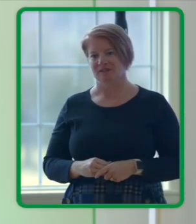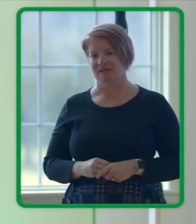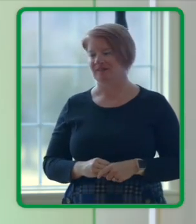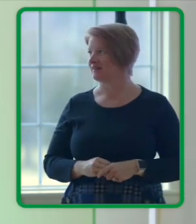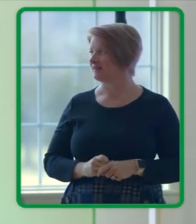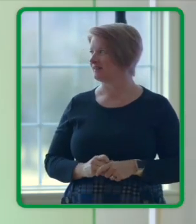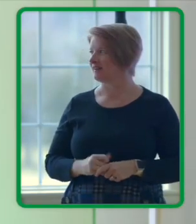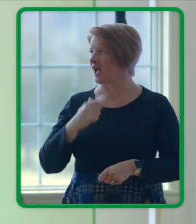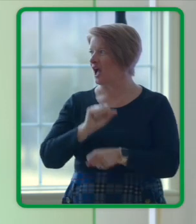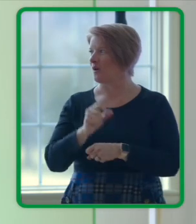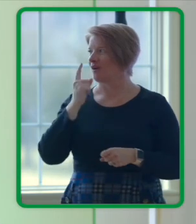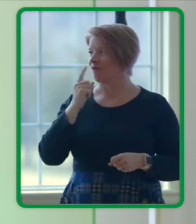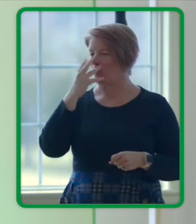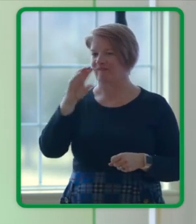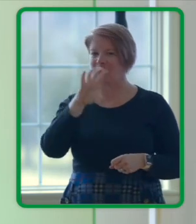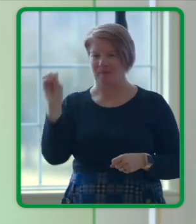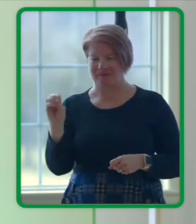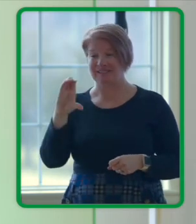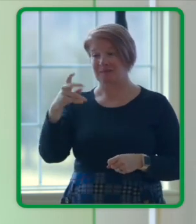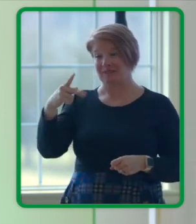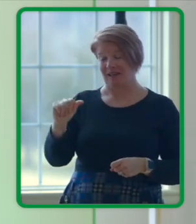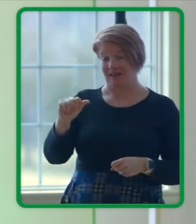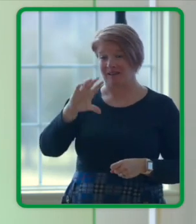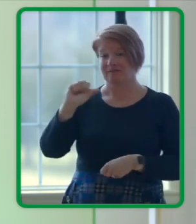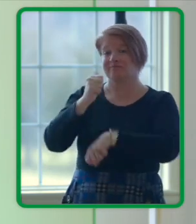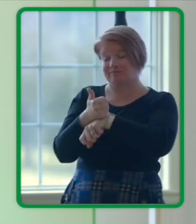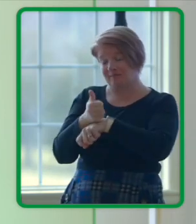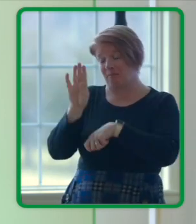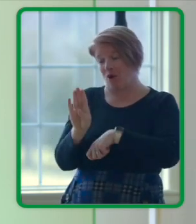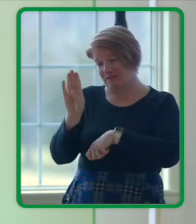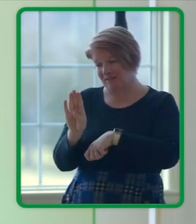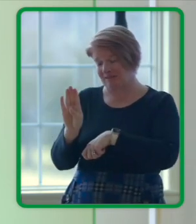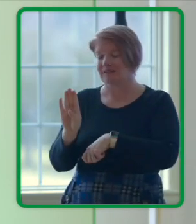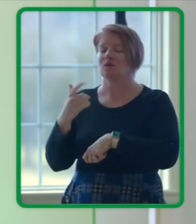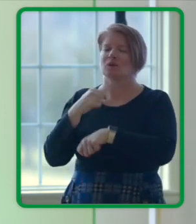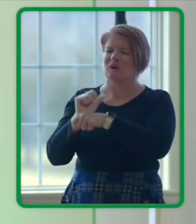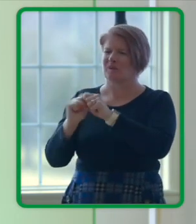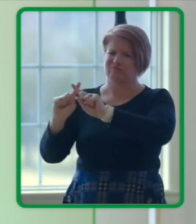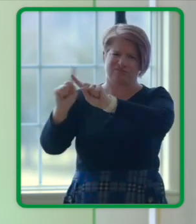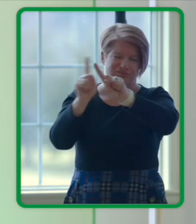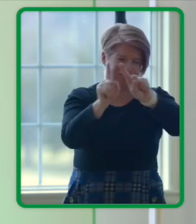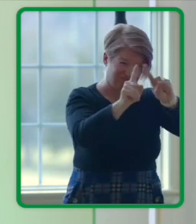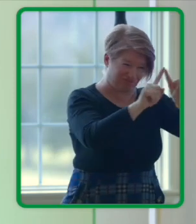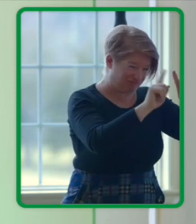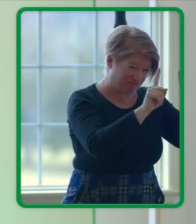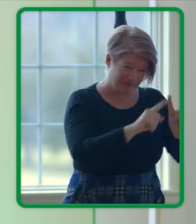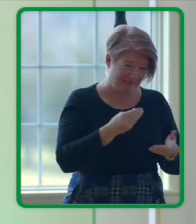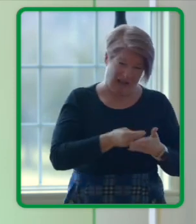I work for Wolf & Company. It's a CPA firm headquartered in Boston. We work with hundreds of financial institutions, and